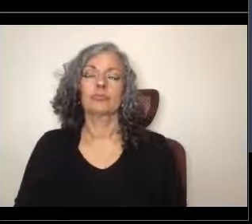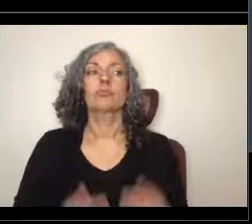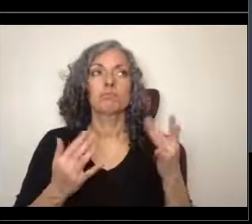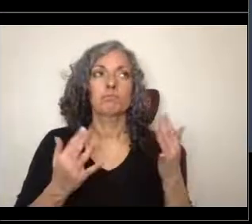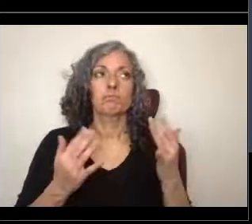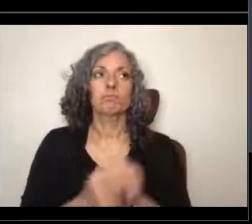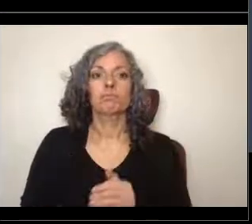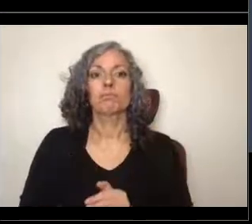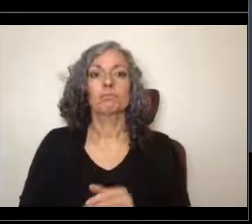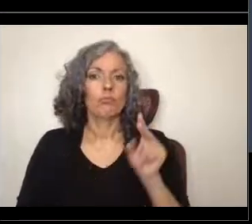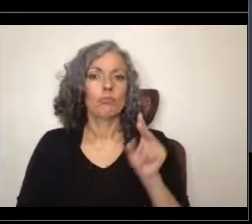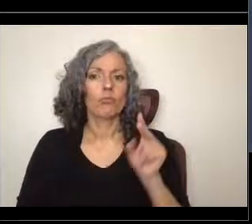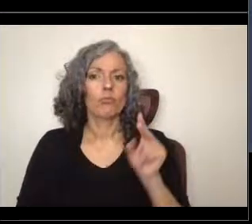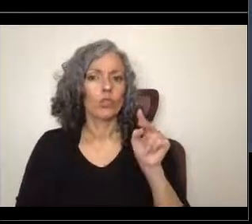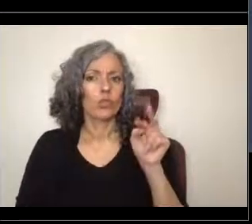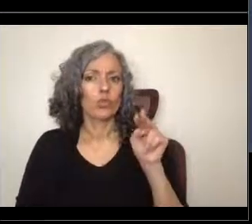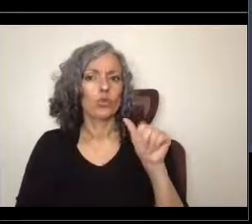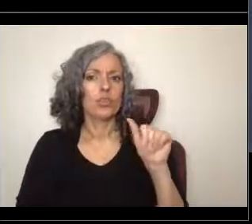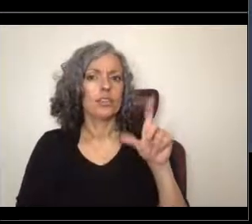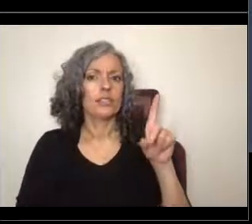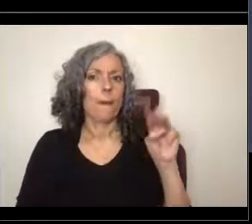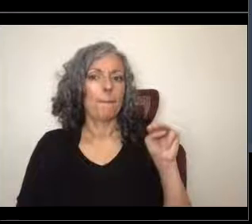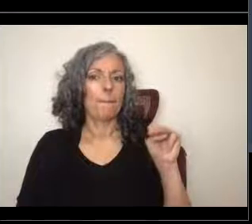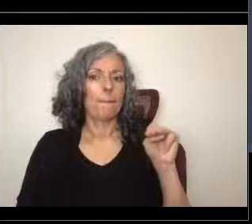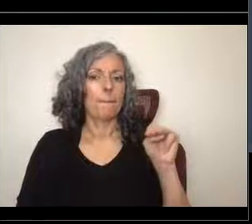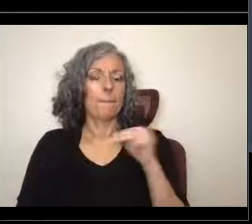Norma Dahl, you're now muted and free to comment.